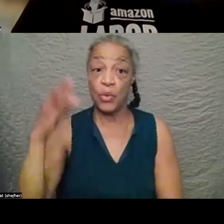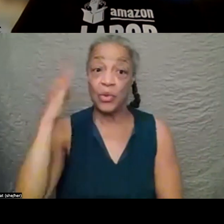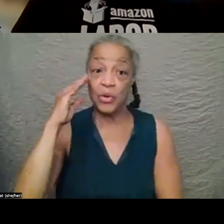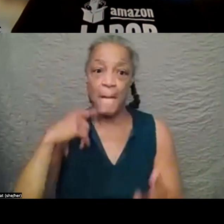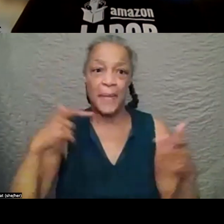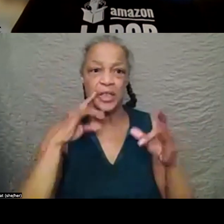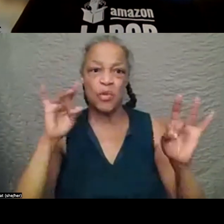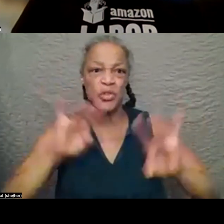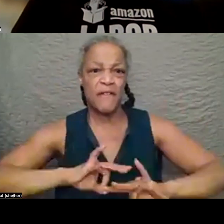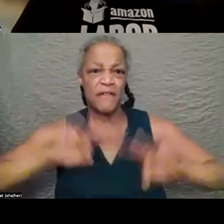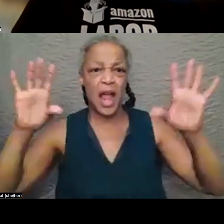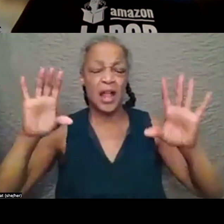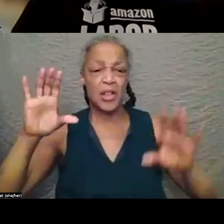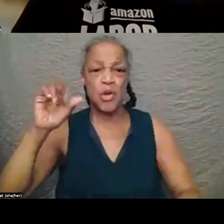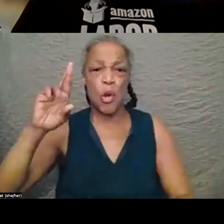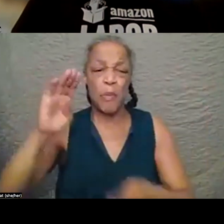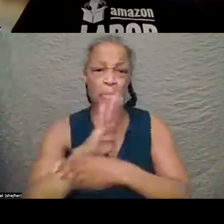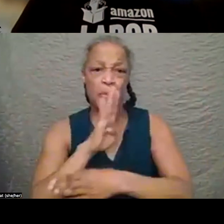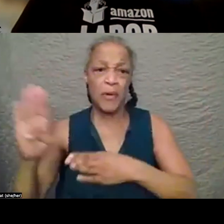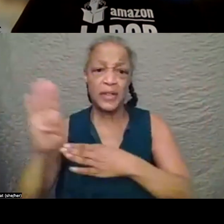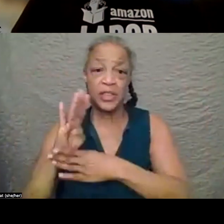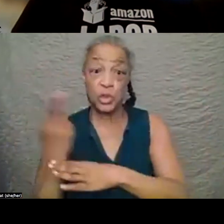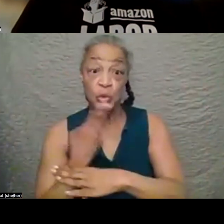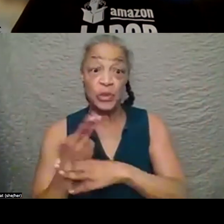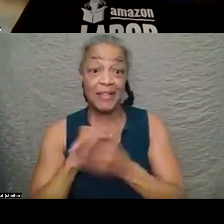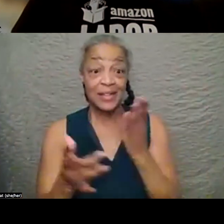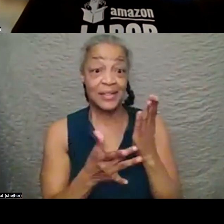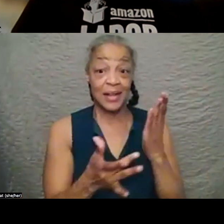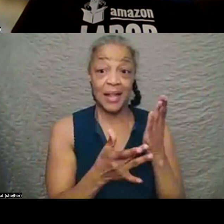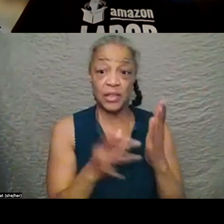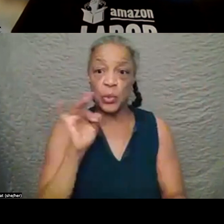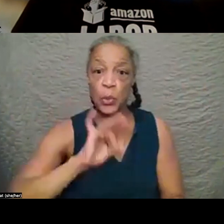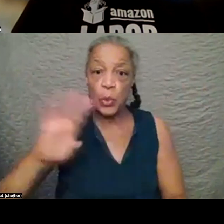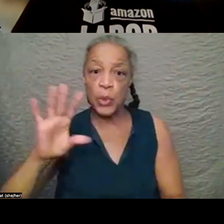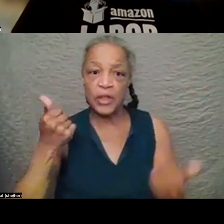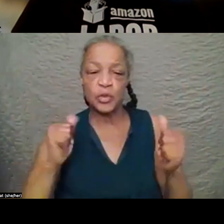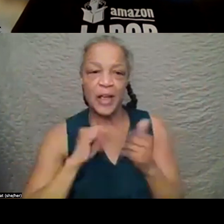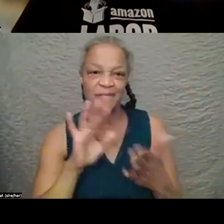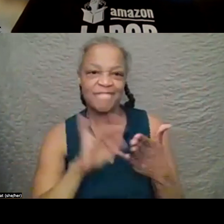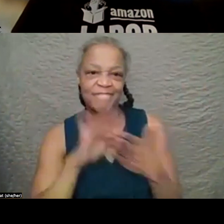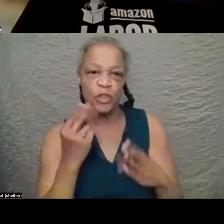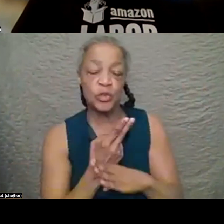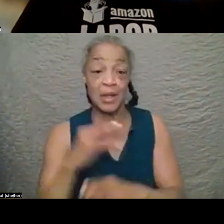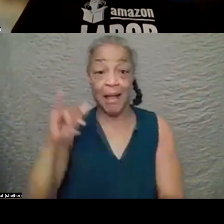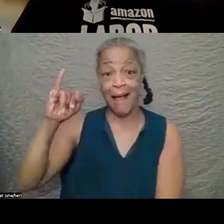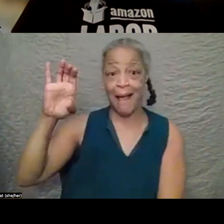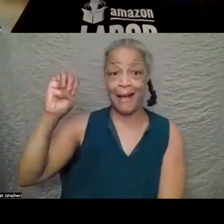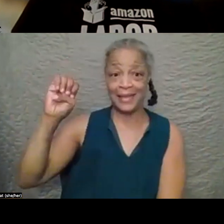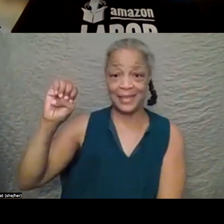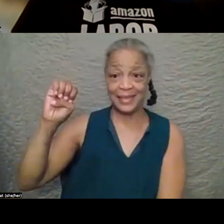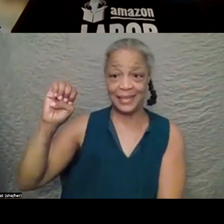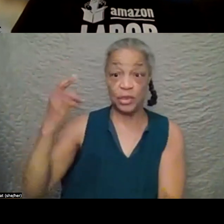violent corporations using these using this technology, they try to use it now, right? ICE uses this framing, for example,